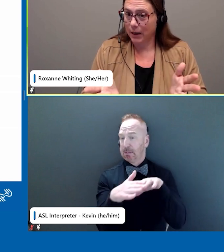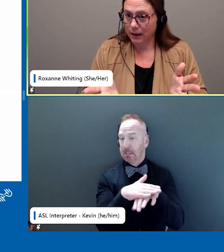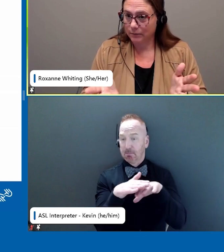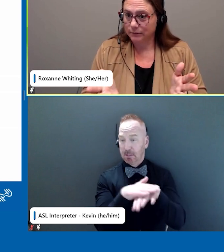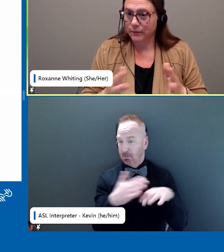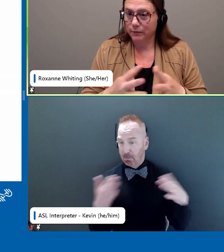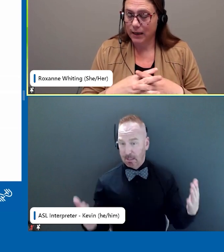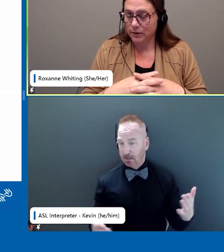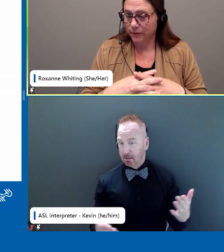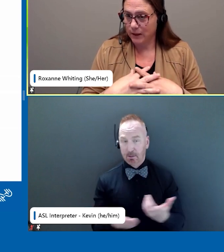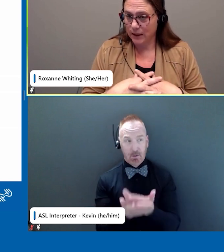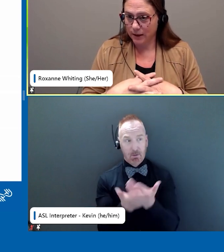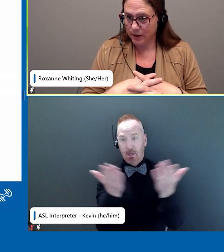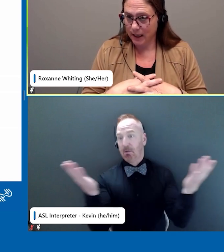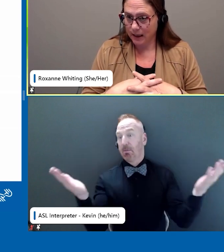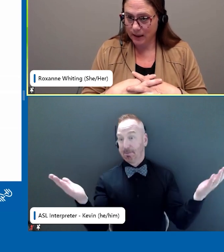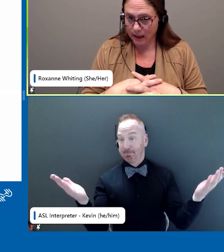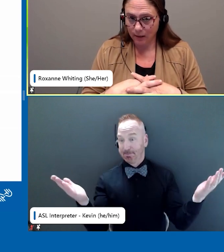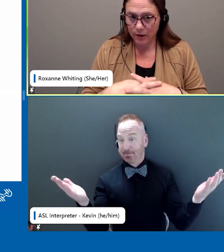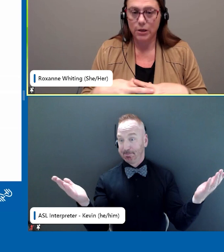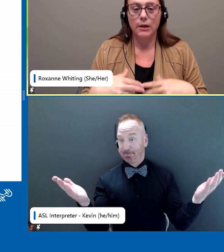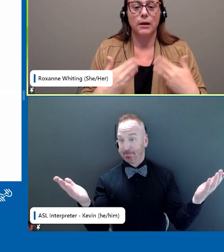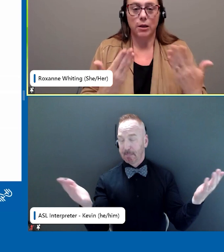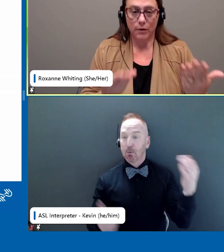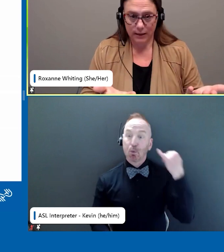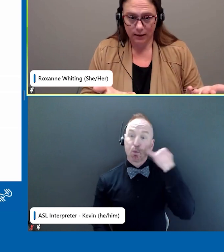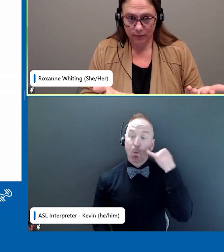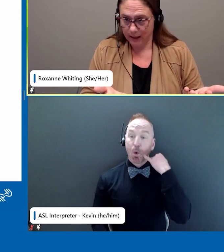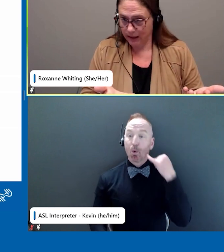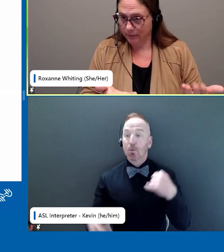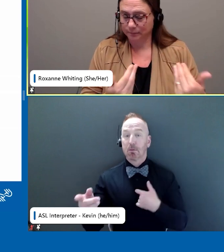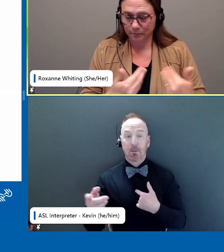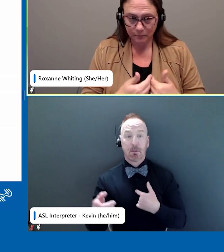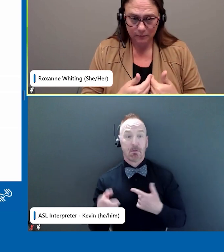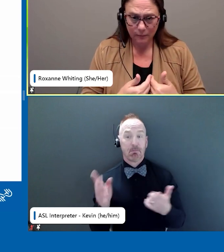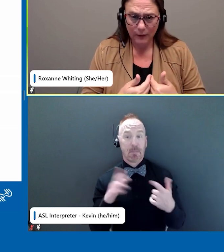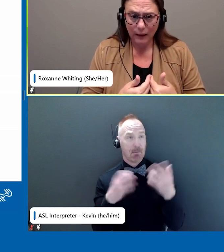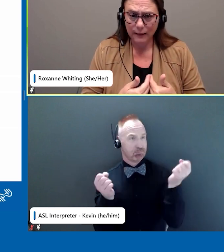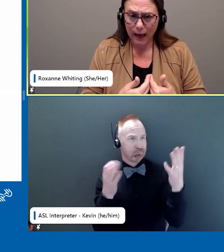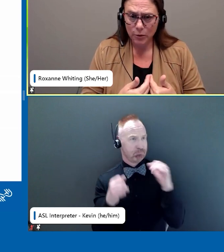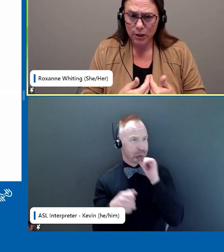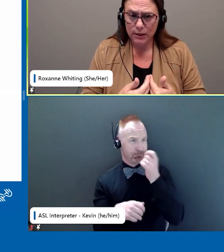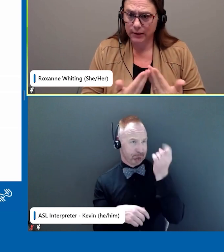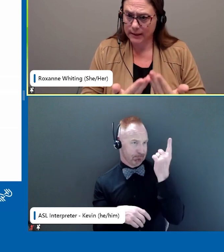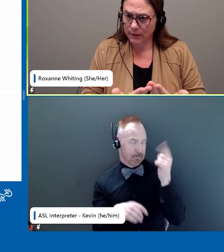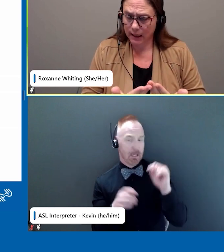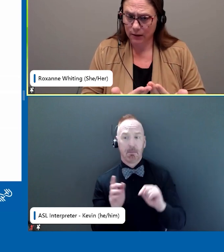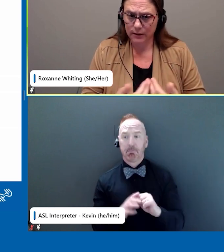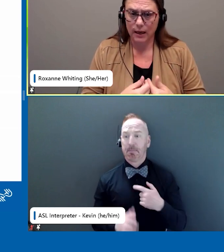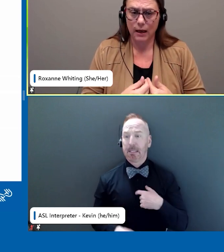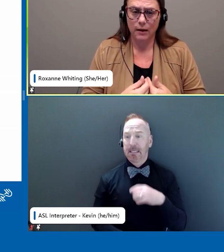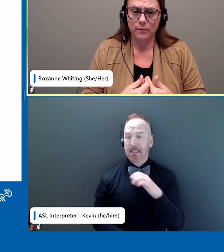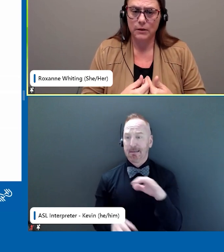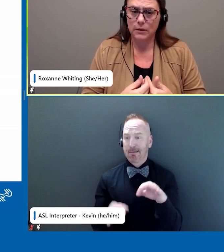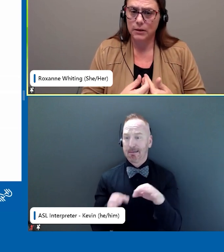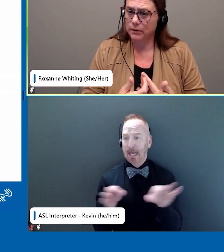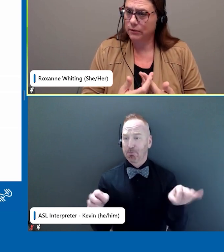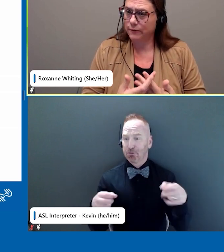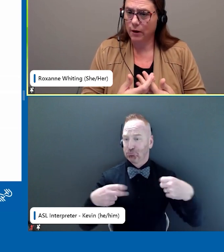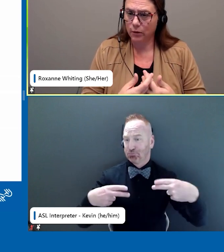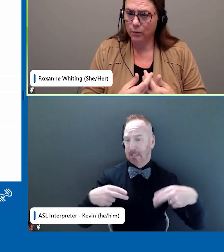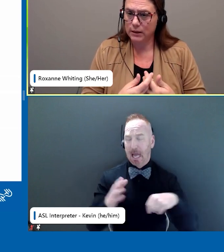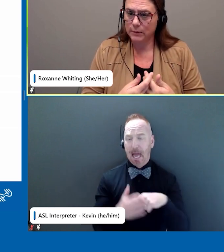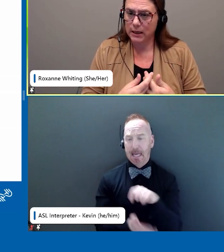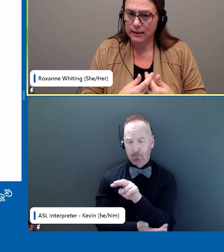to anybody, right? So if you didn't understand sign language, you could still read the captions or the subtitles